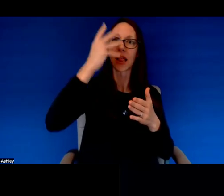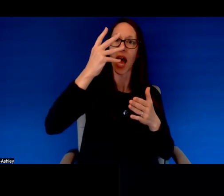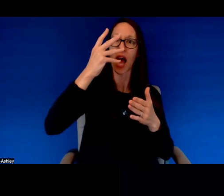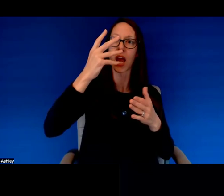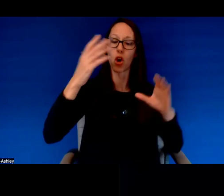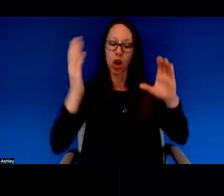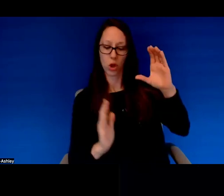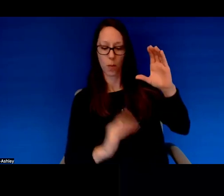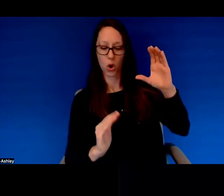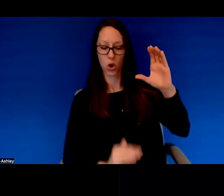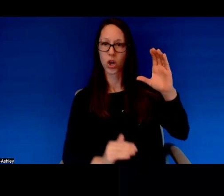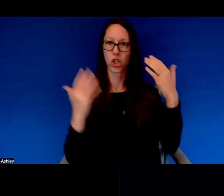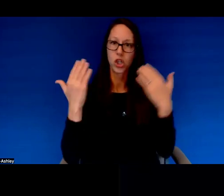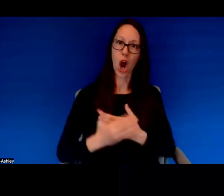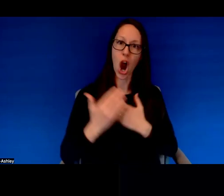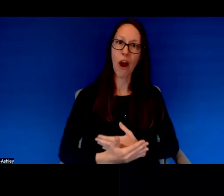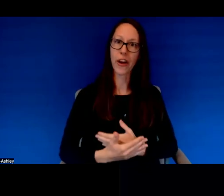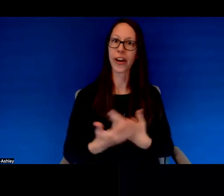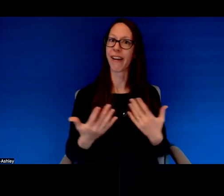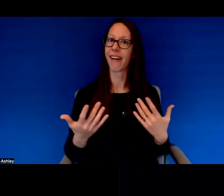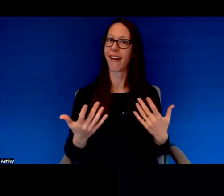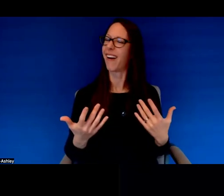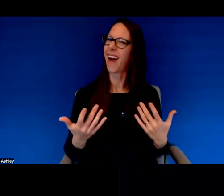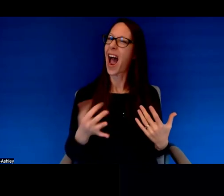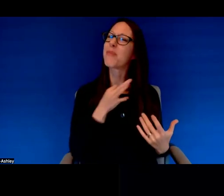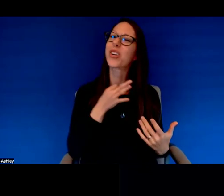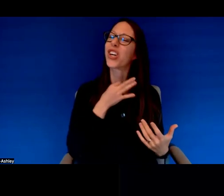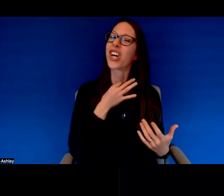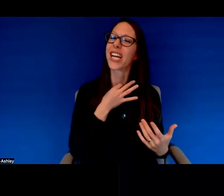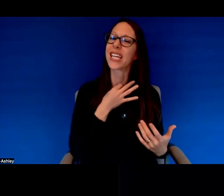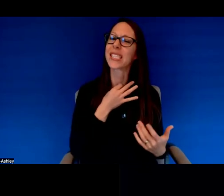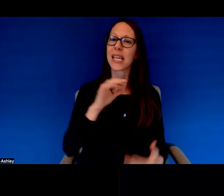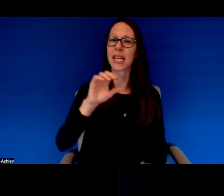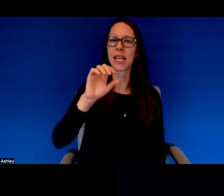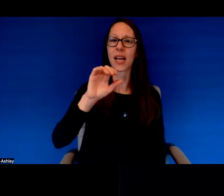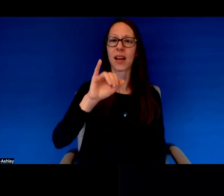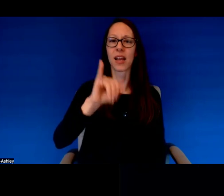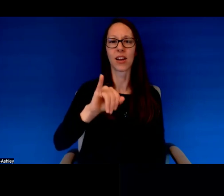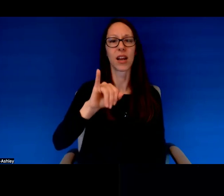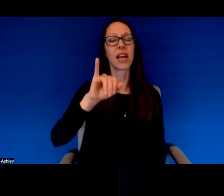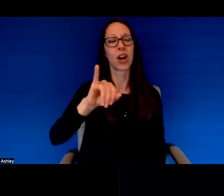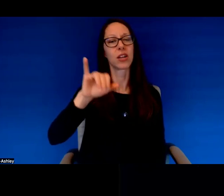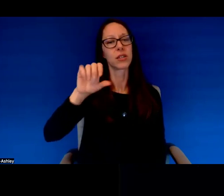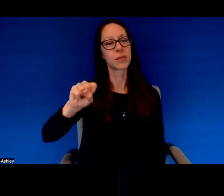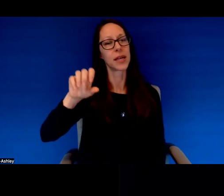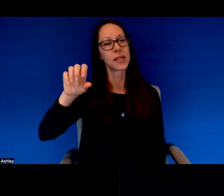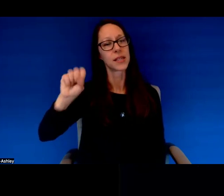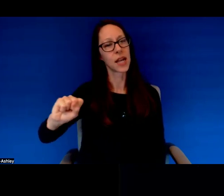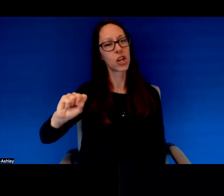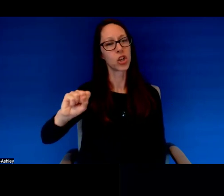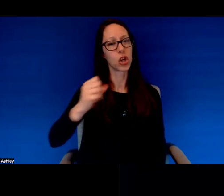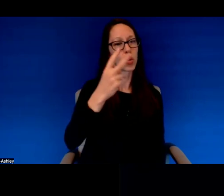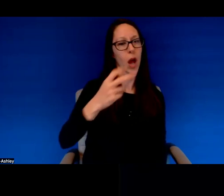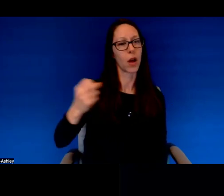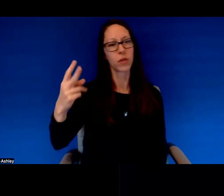I don't really Mhm. know. Yeah. On the space station, what's the day-night cycle? Do they keep it 12-12? Well, there's a lot